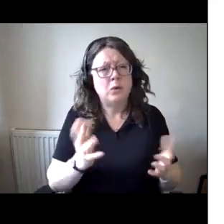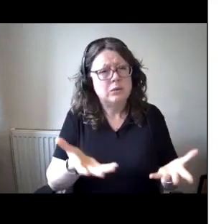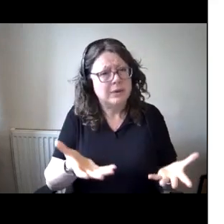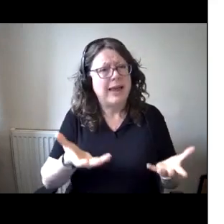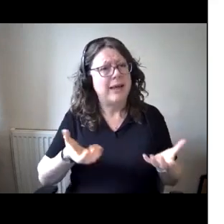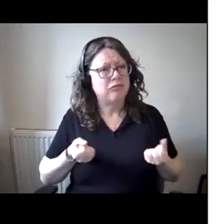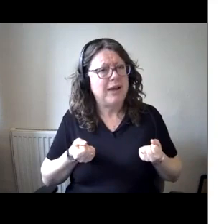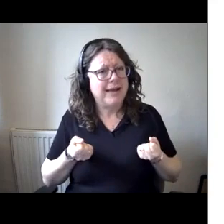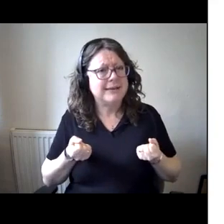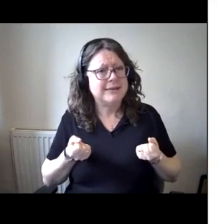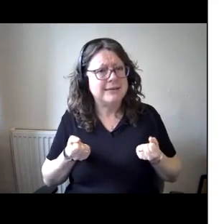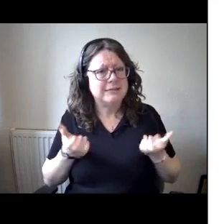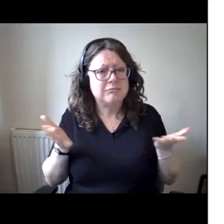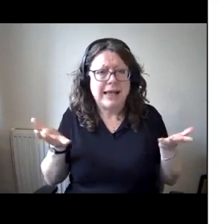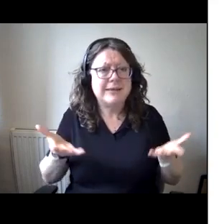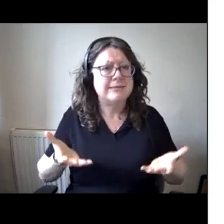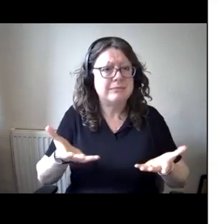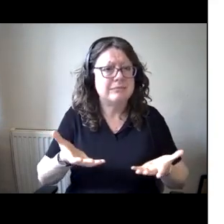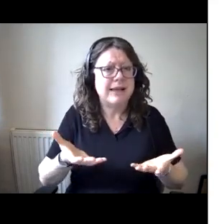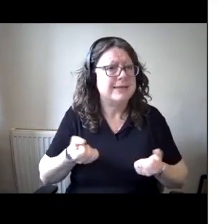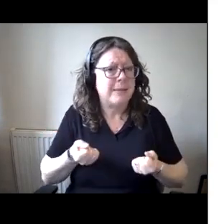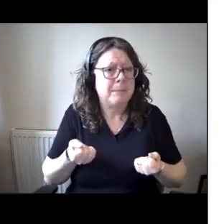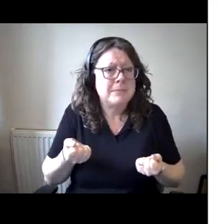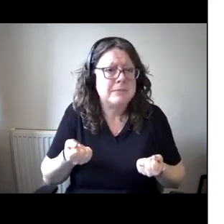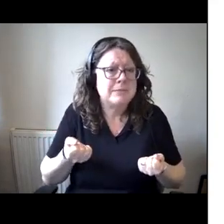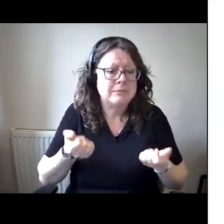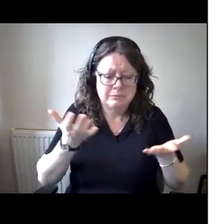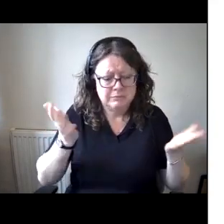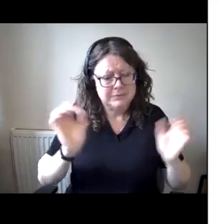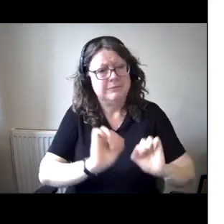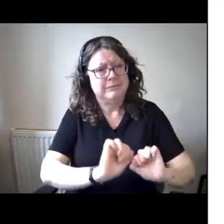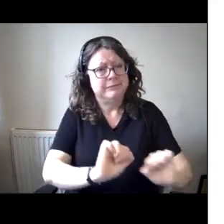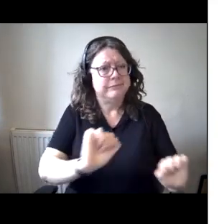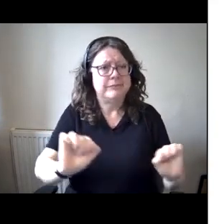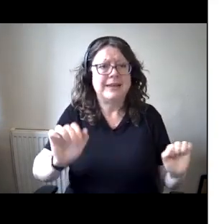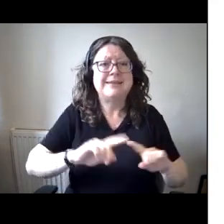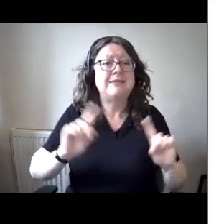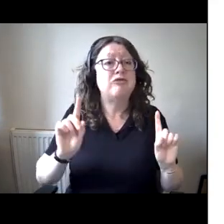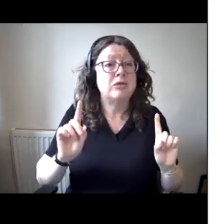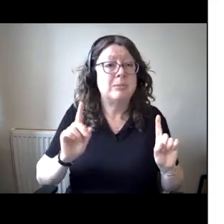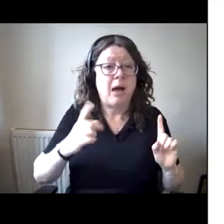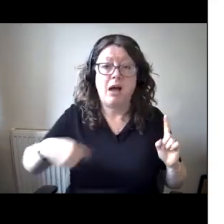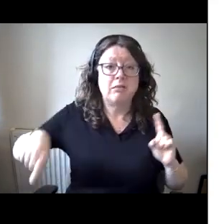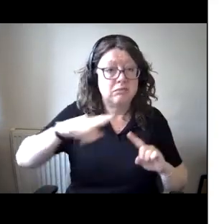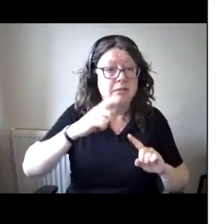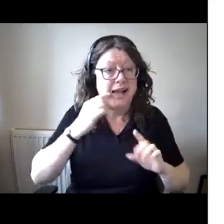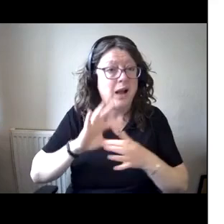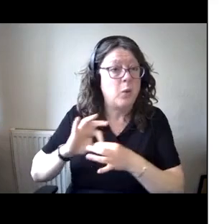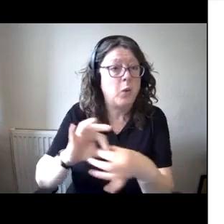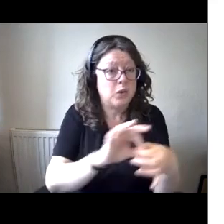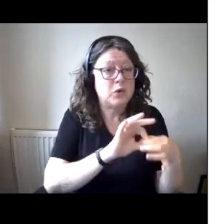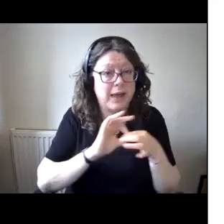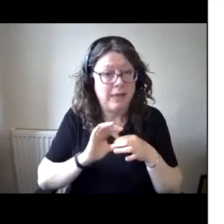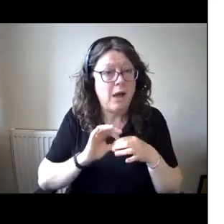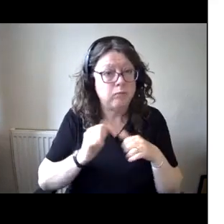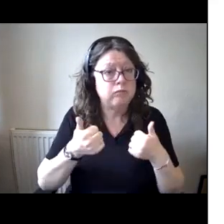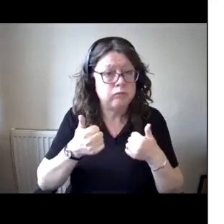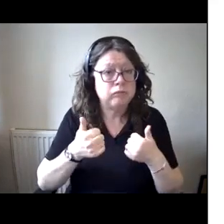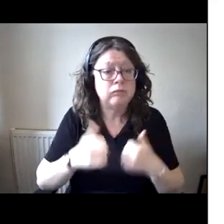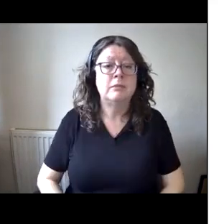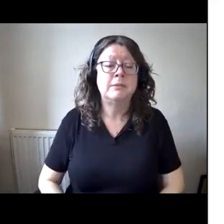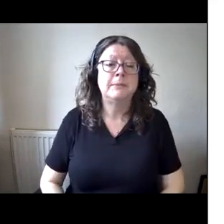thinking, and maybe we can all work together through that, and we'll talk about that a little bit